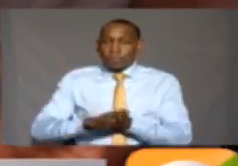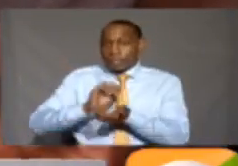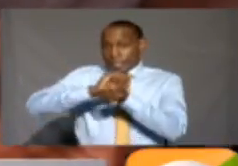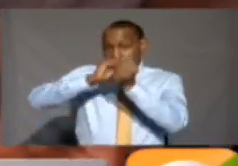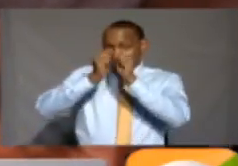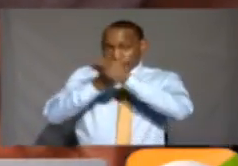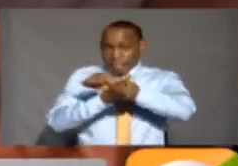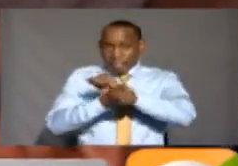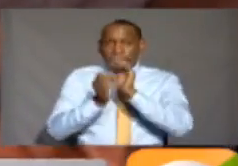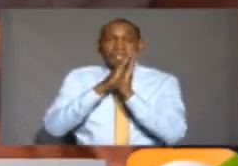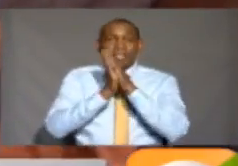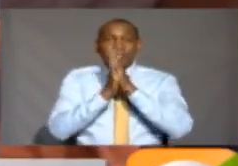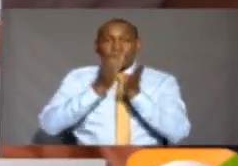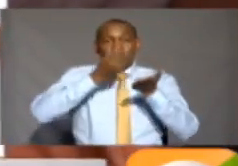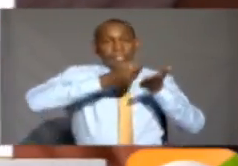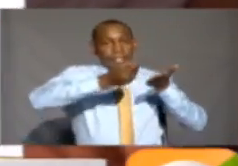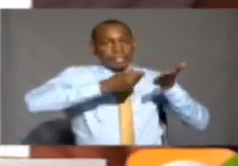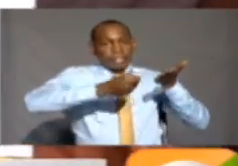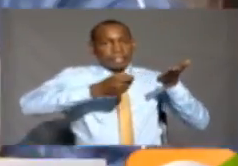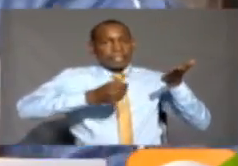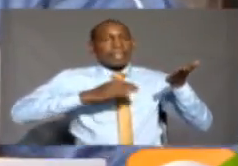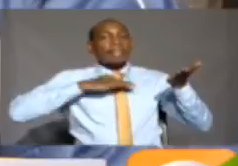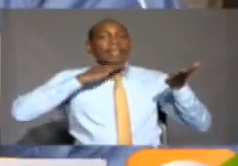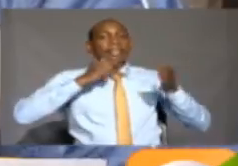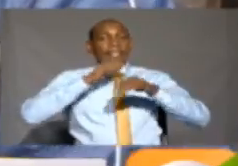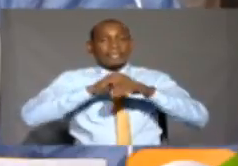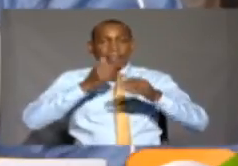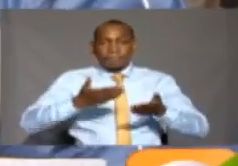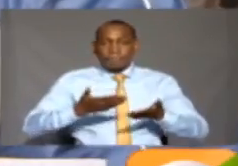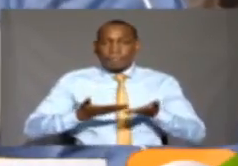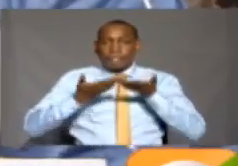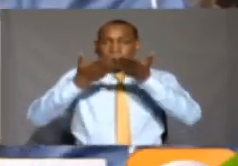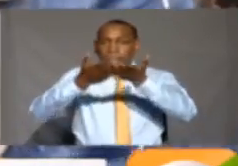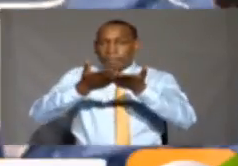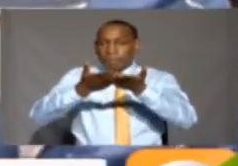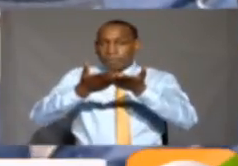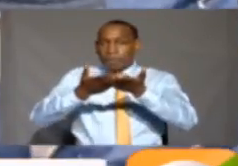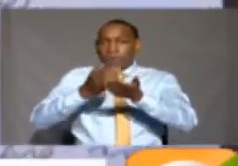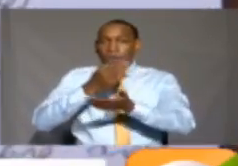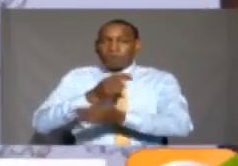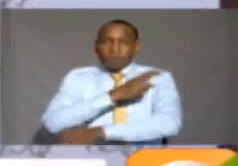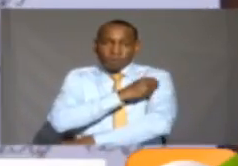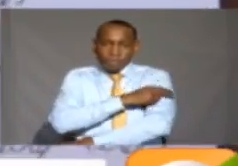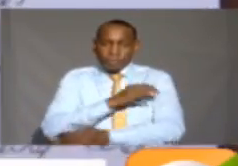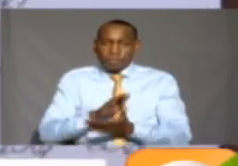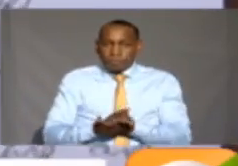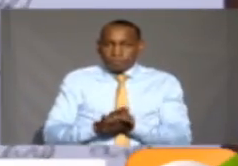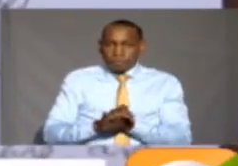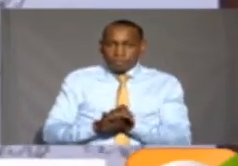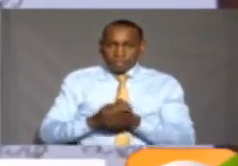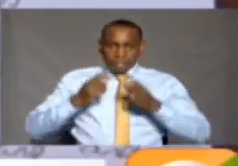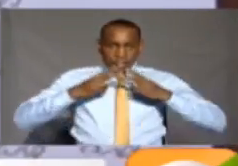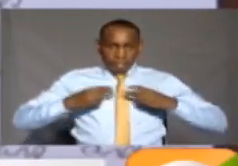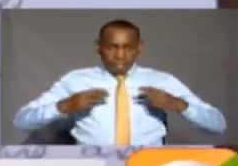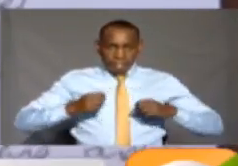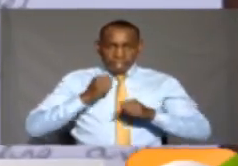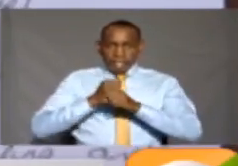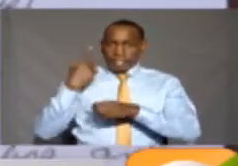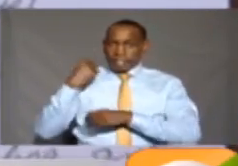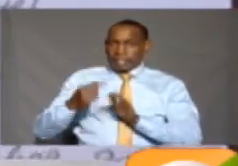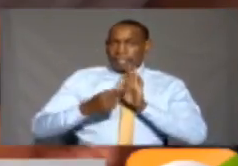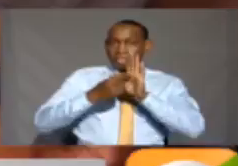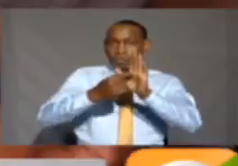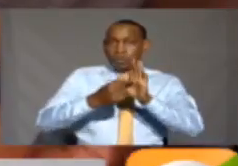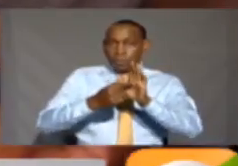Wamegeuza statement, wameandika alikufa wakati alikuwa anapelekwa kwa polisi, yani kwa hospitali. A postmortem conducted yesterday revealed